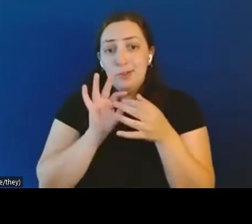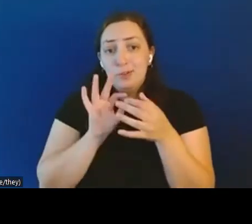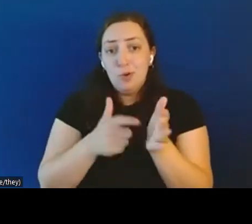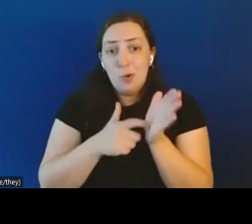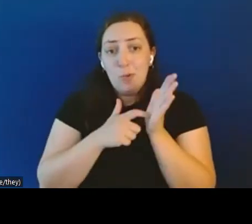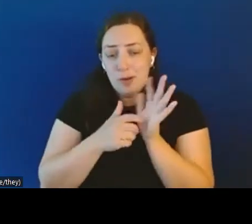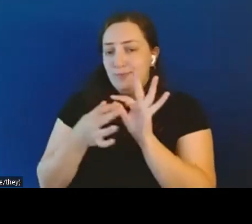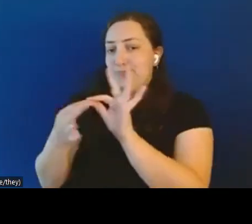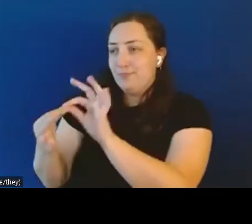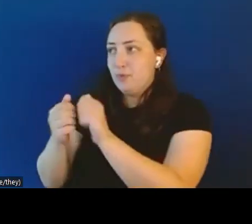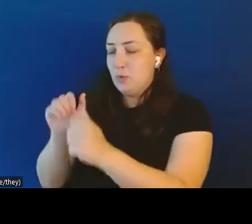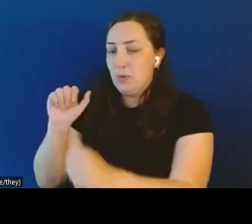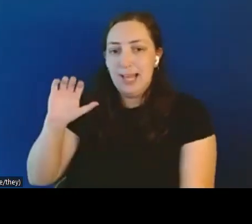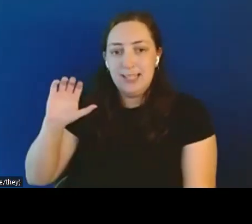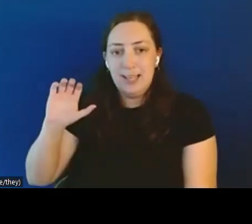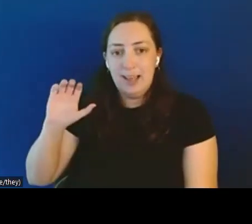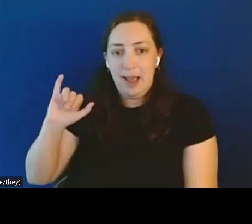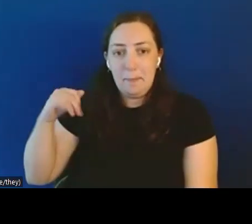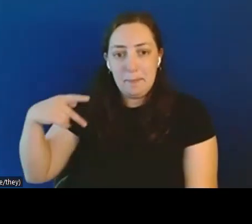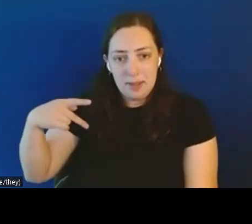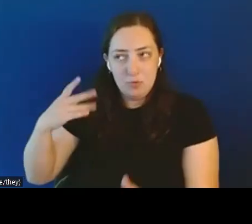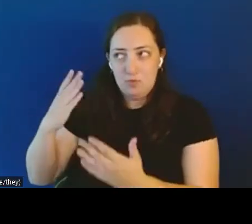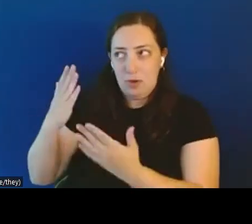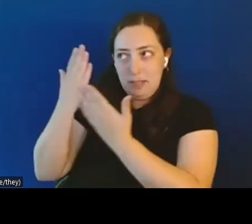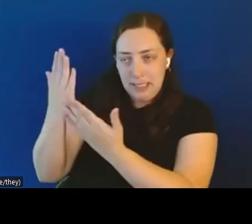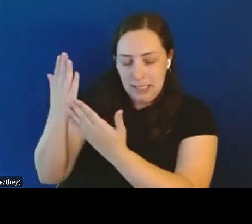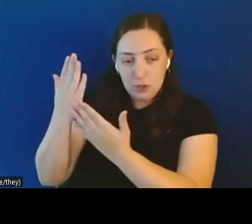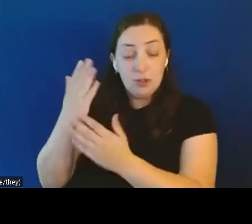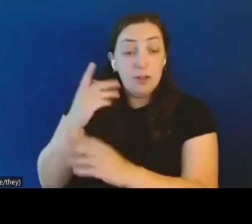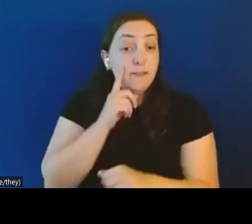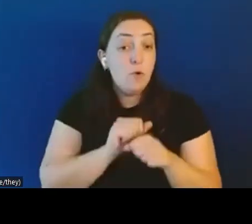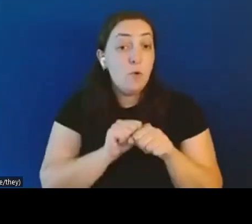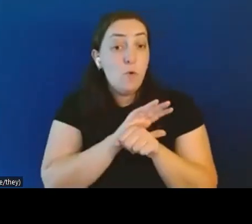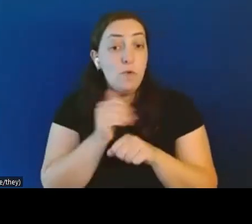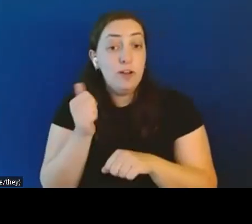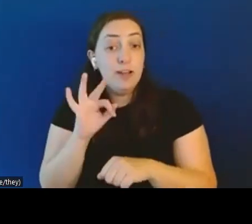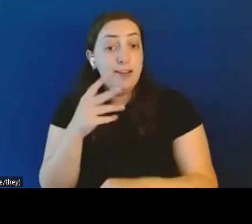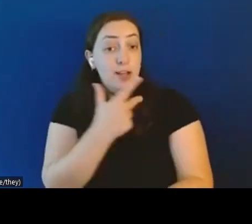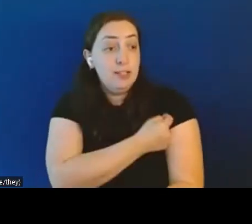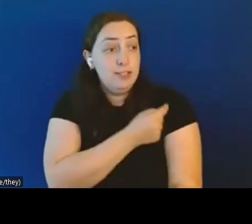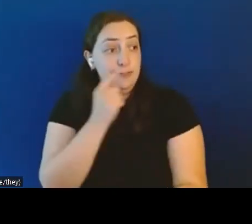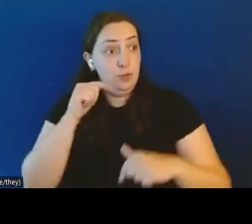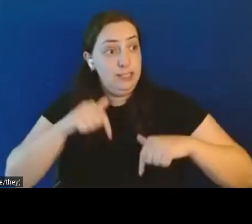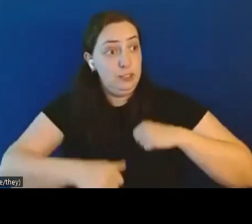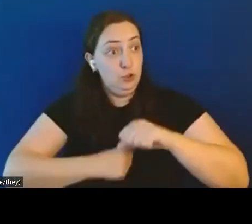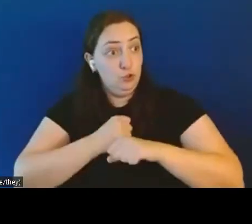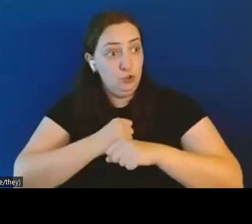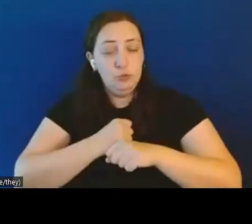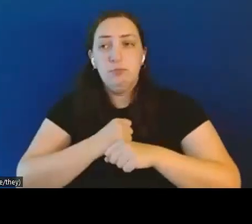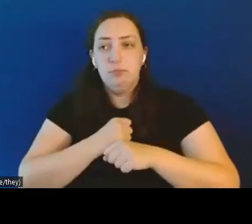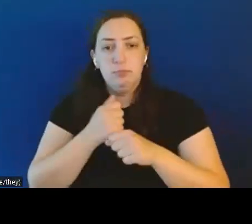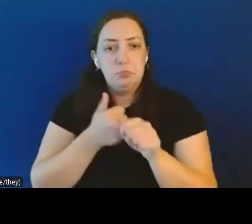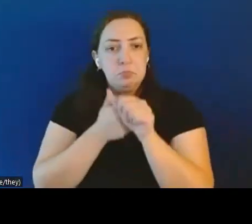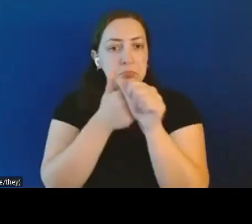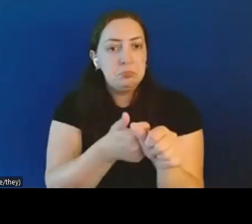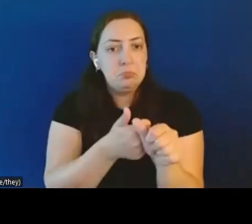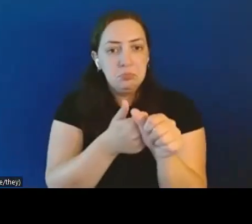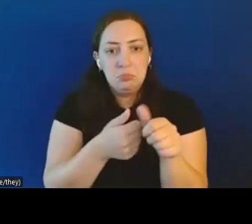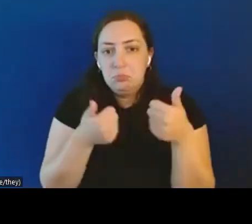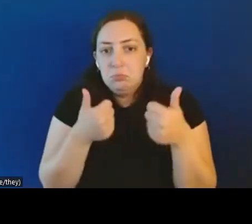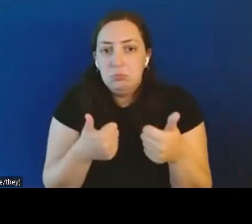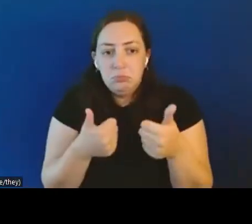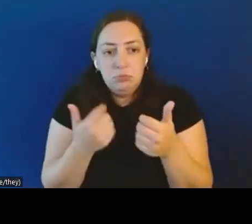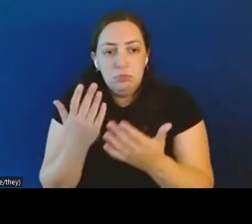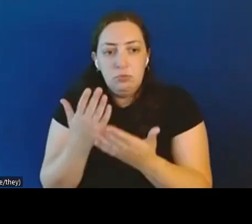ACIP recommendations, and for the COVID-19 vaccines for this season, those recommendations remain outstanding, as